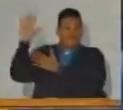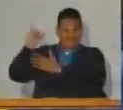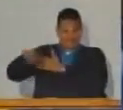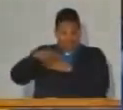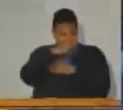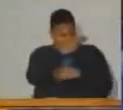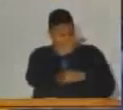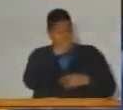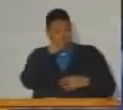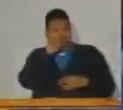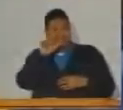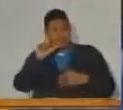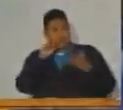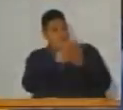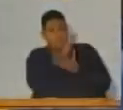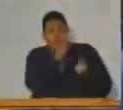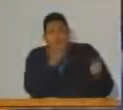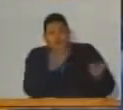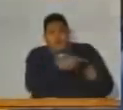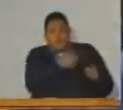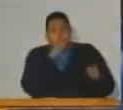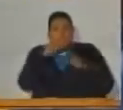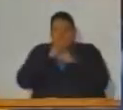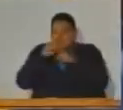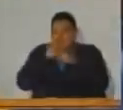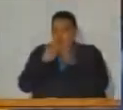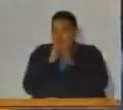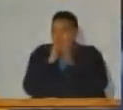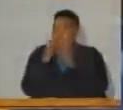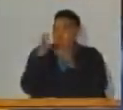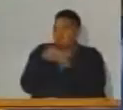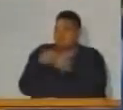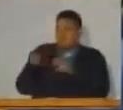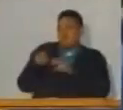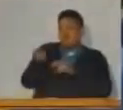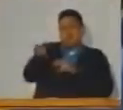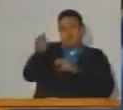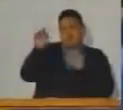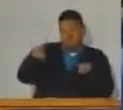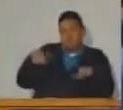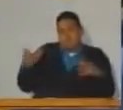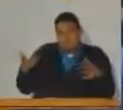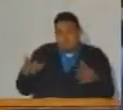train persons at all levels of the tourism sector.